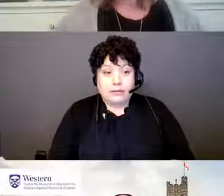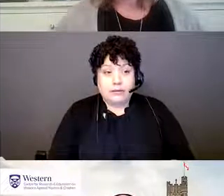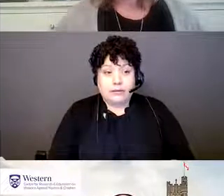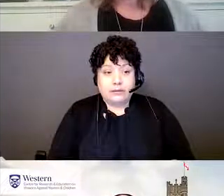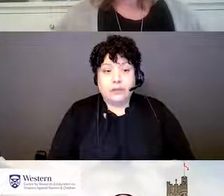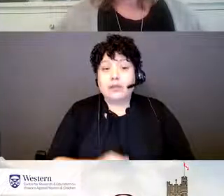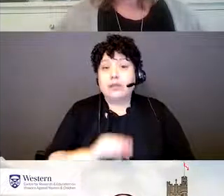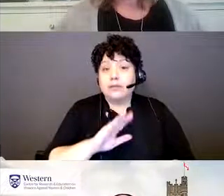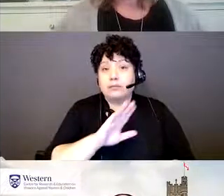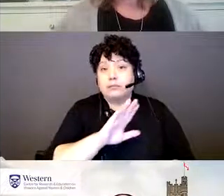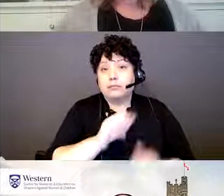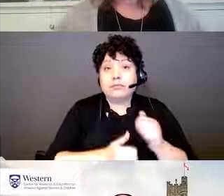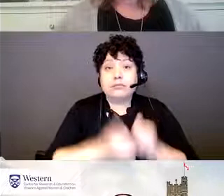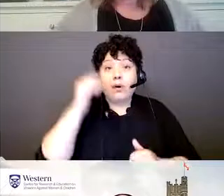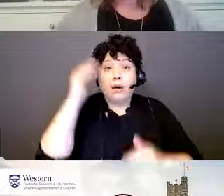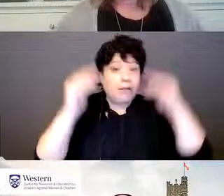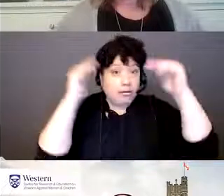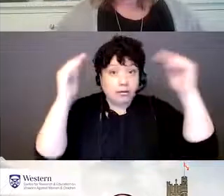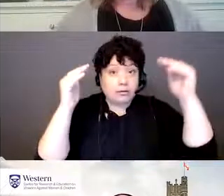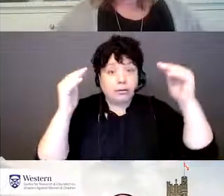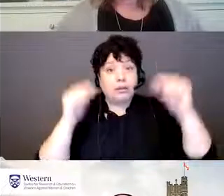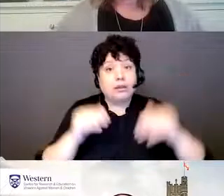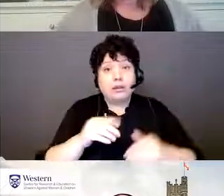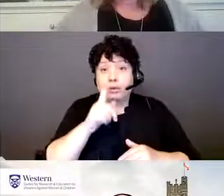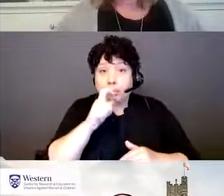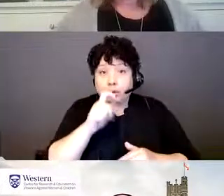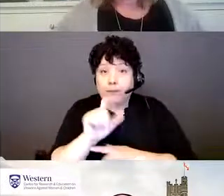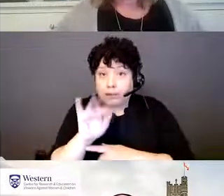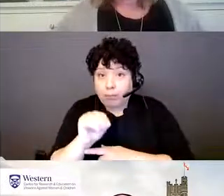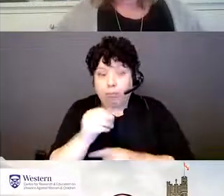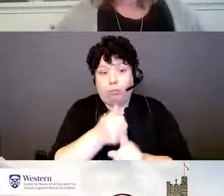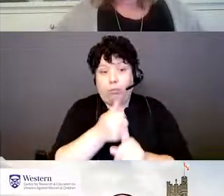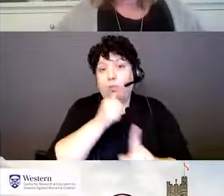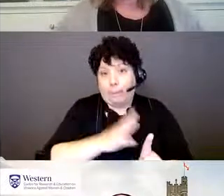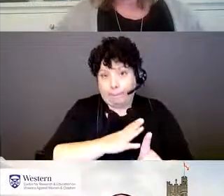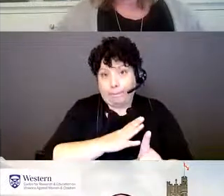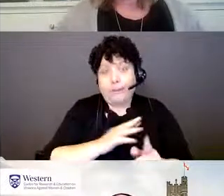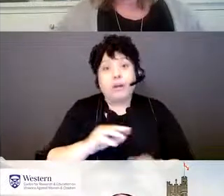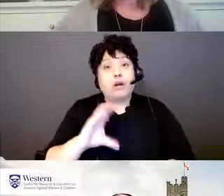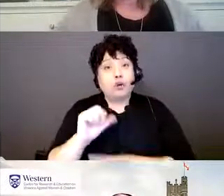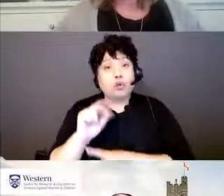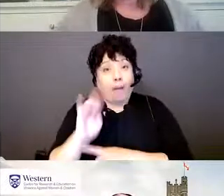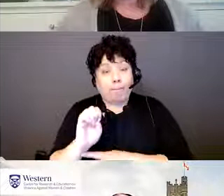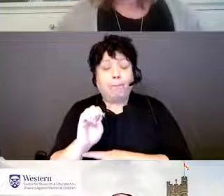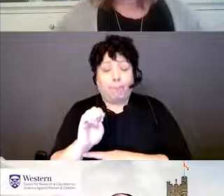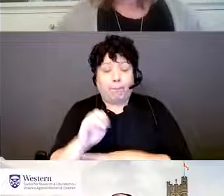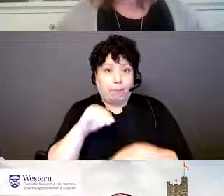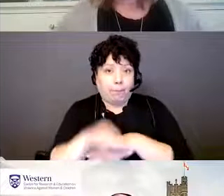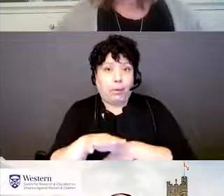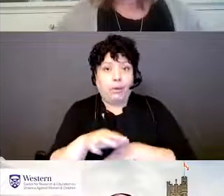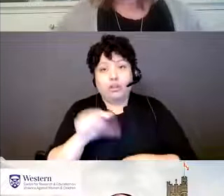vast majority of adult victims are women. This is a gender-based crime, and it's not only in Canada, but across the